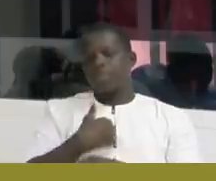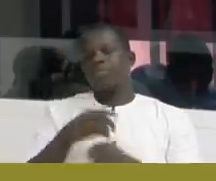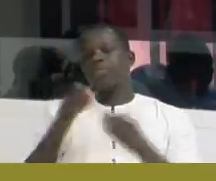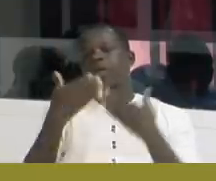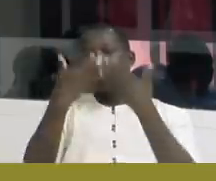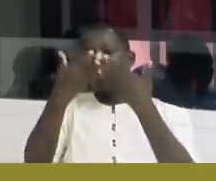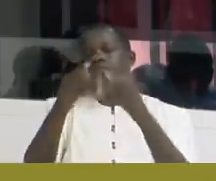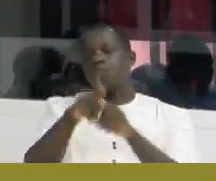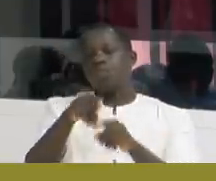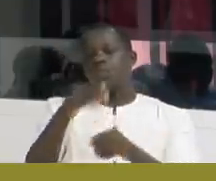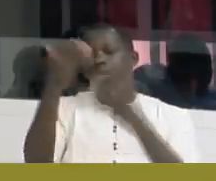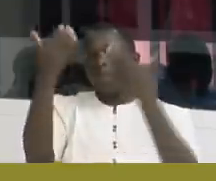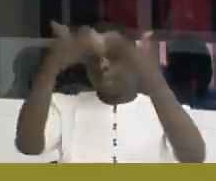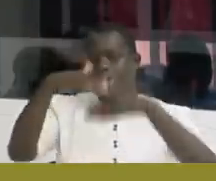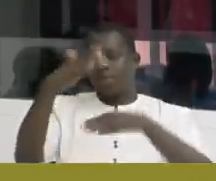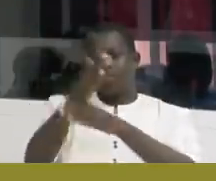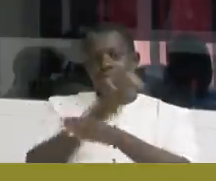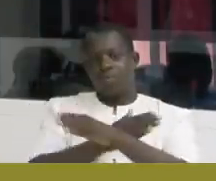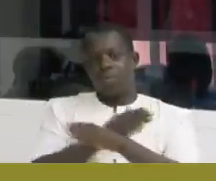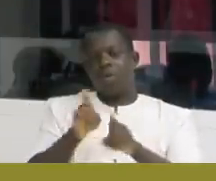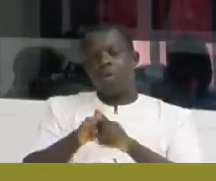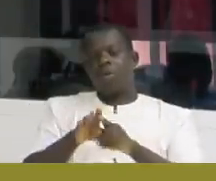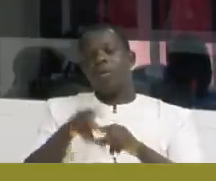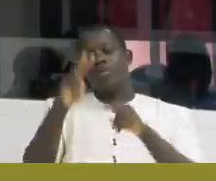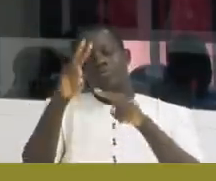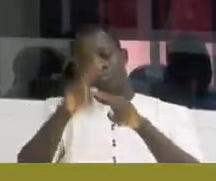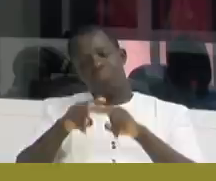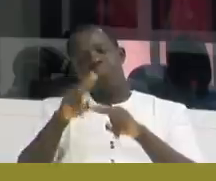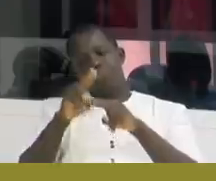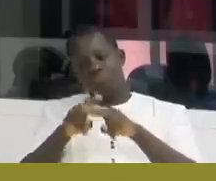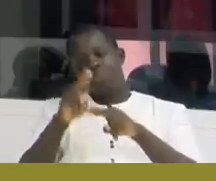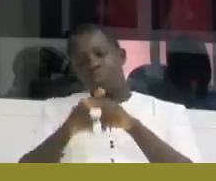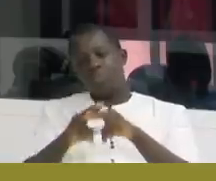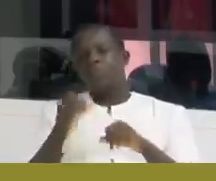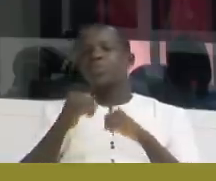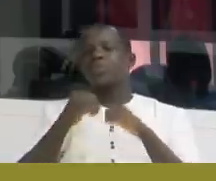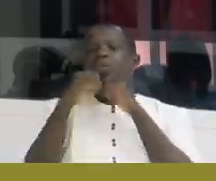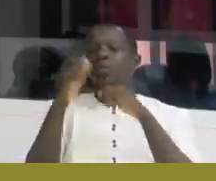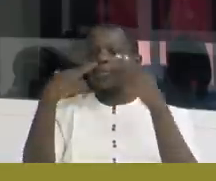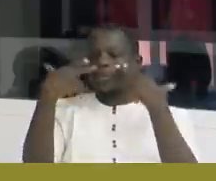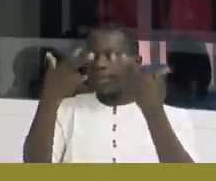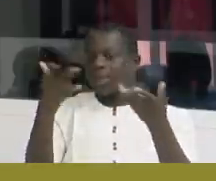you the night before, when he was called, there's no Sana. All of that indicated that perhaps